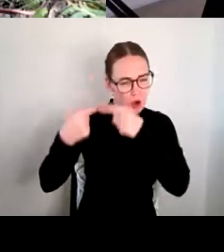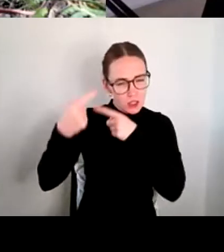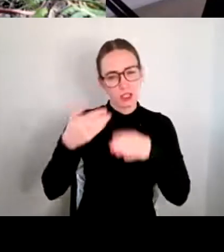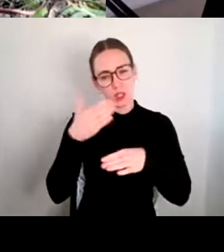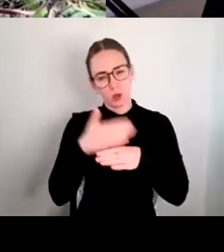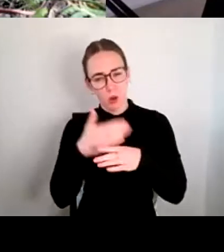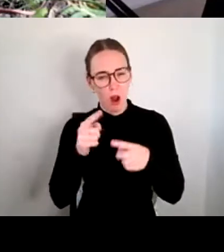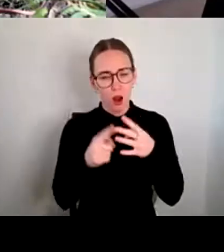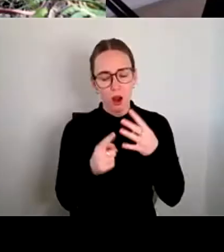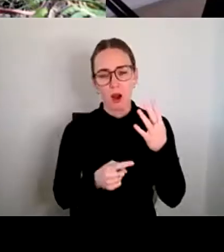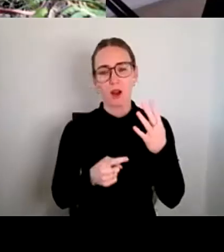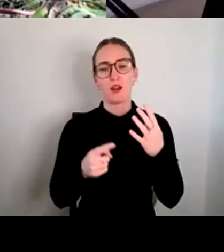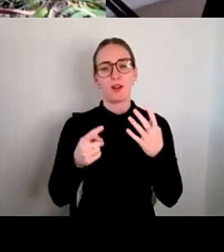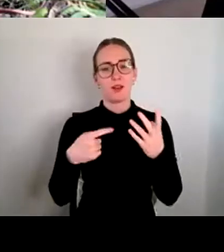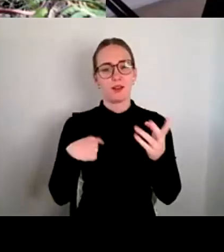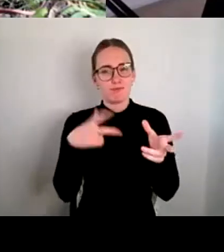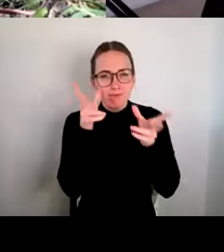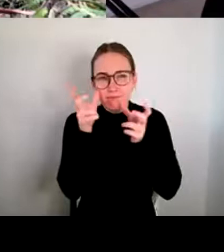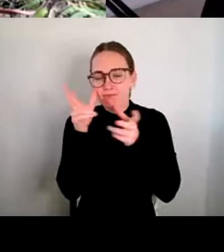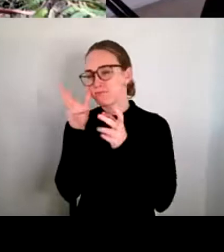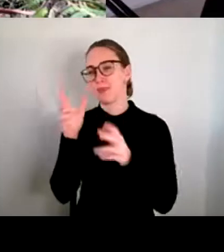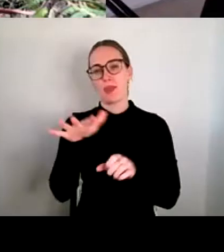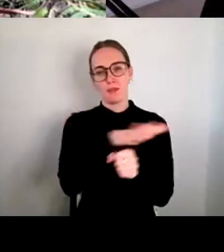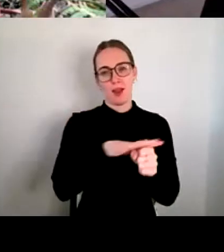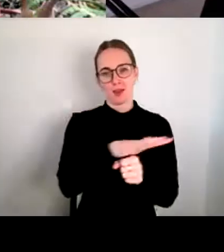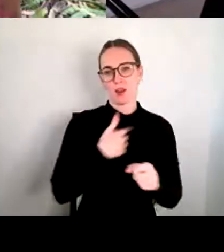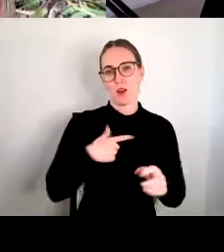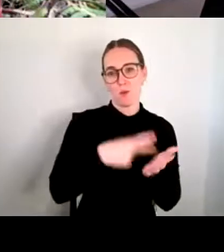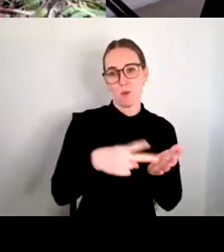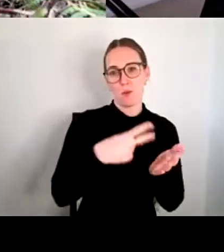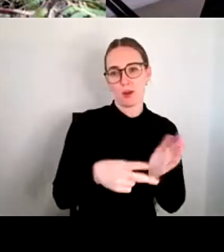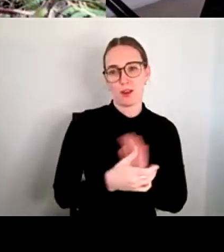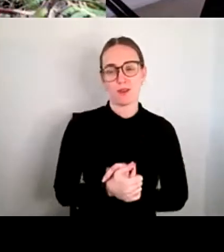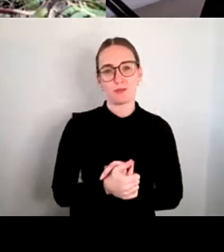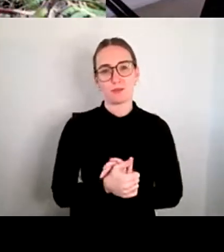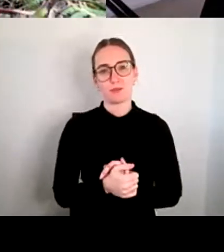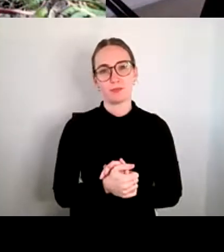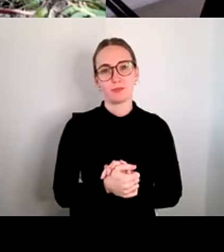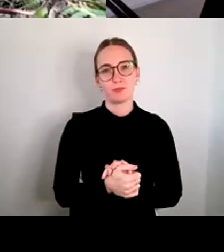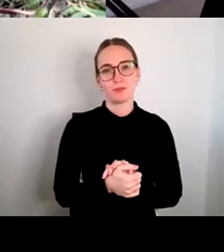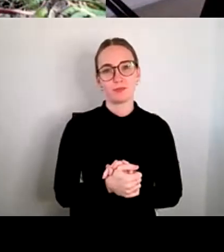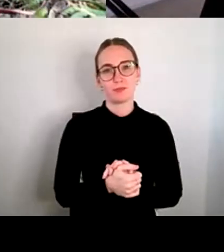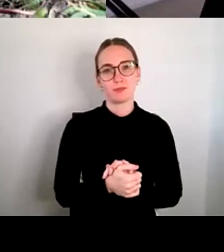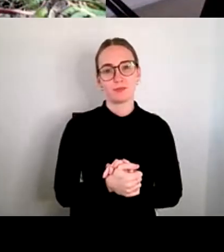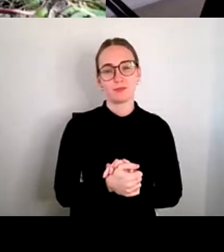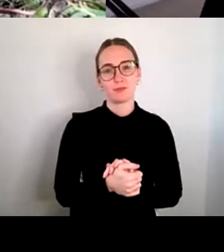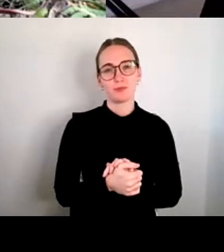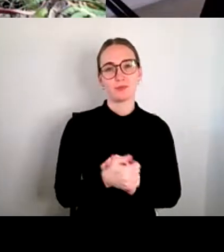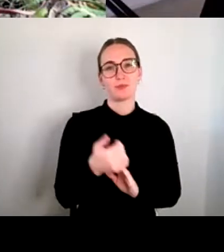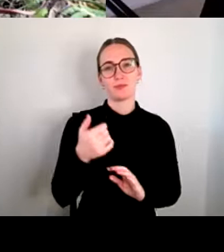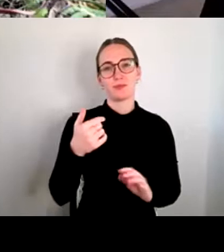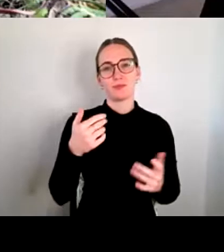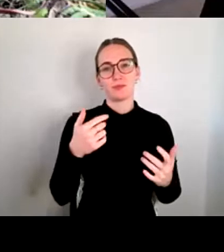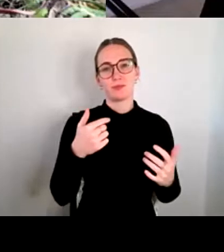the place that I was walking. And it sort of, led to lots of thoughts about how the nature